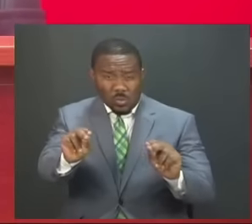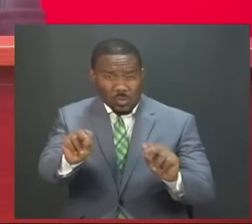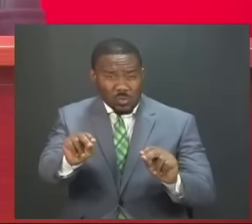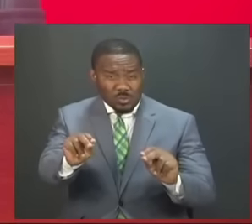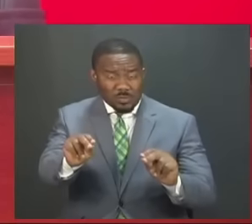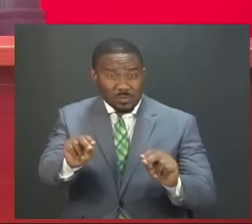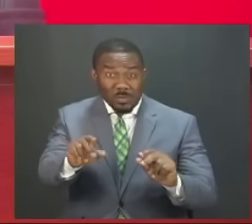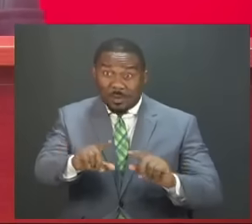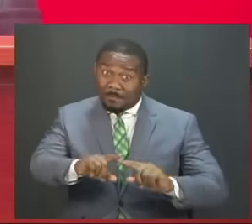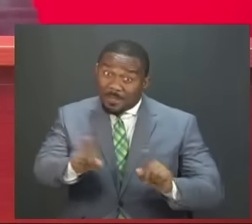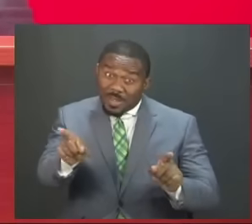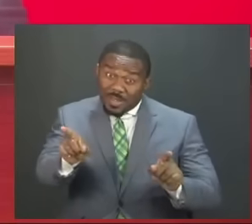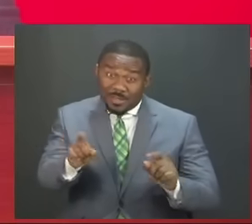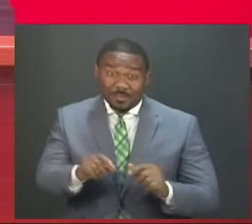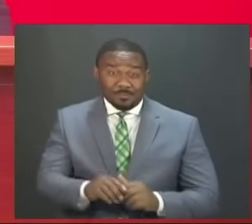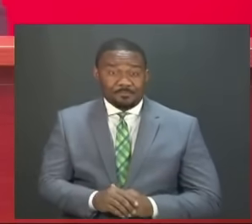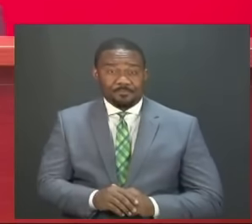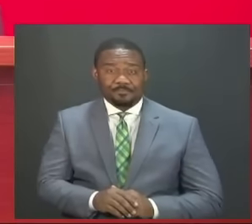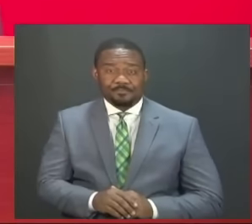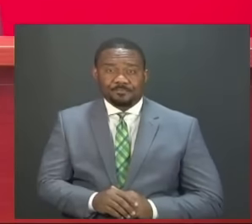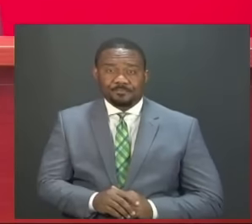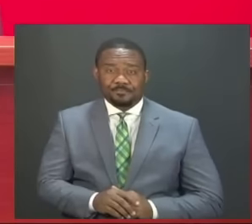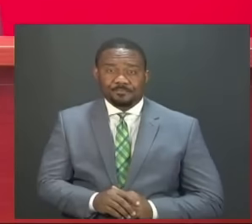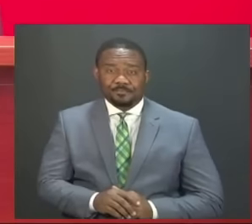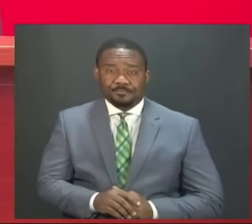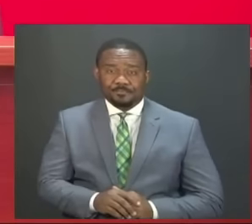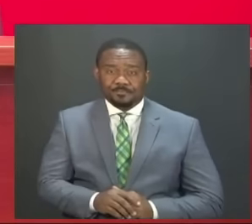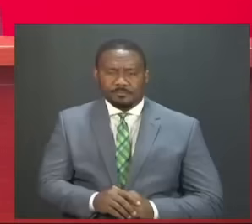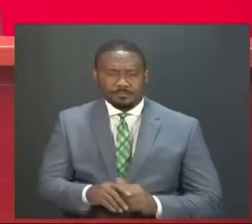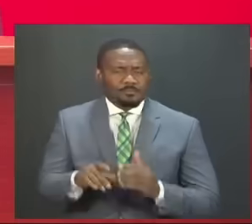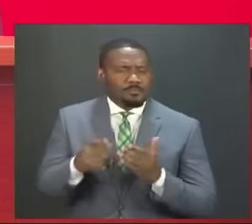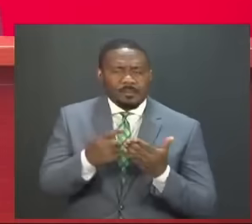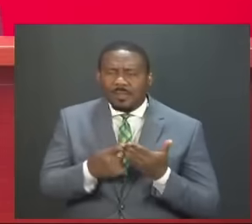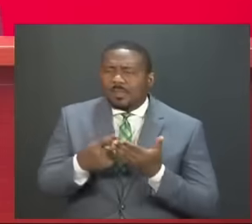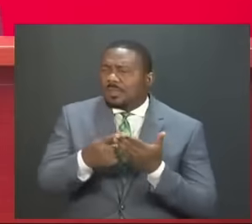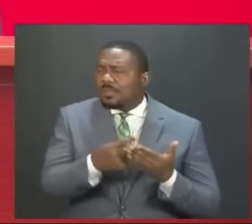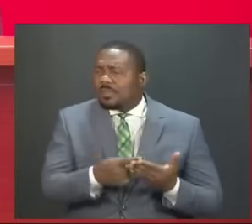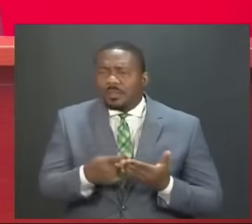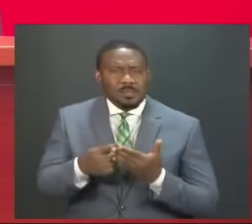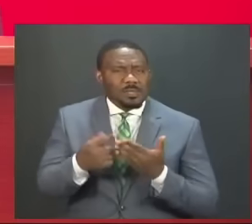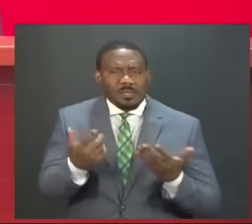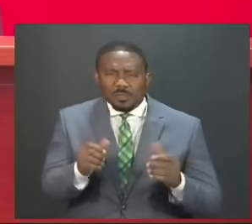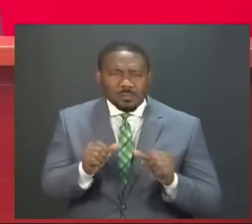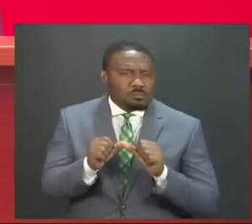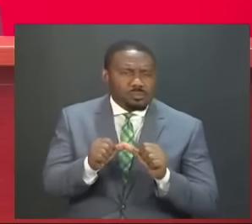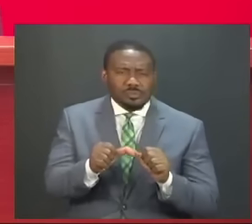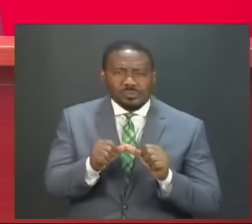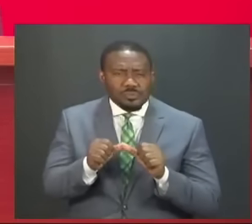But the way the deliberations has gone on,